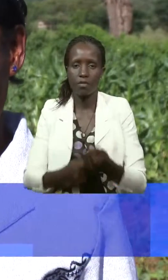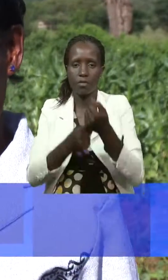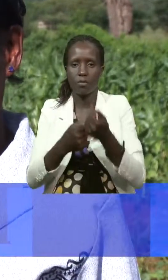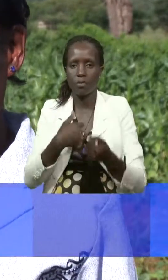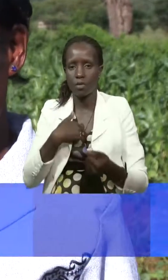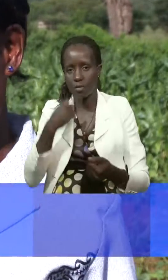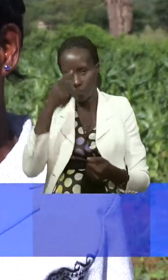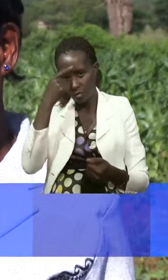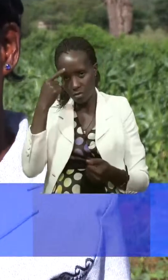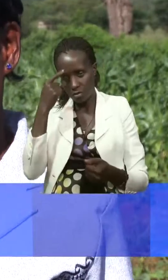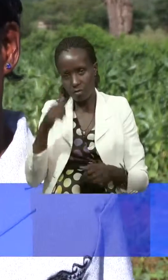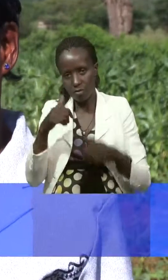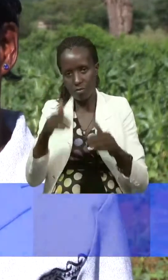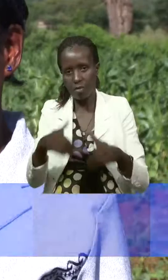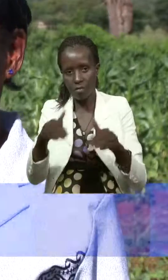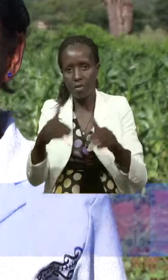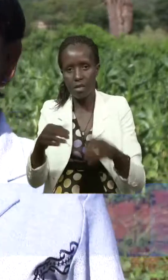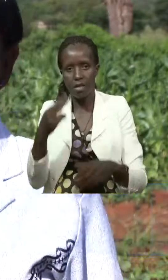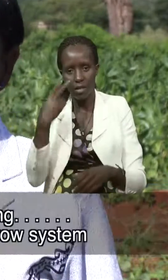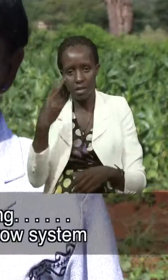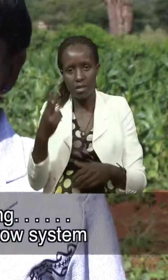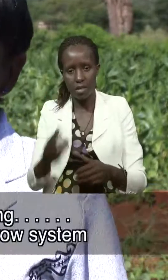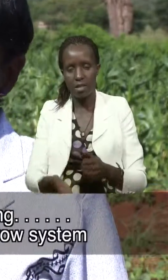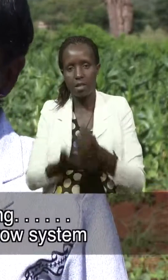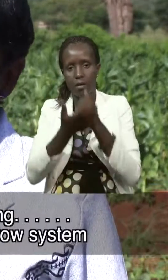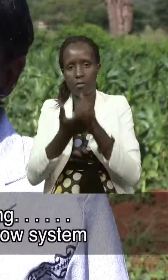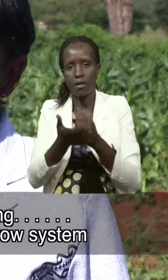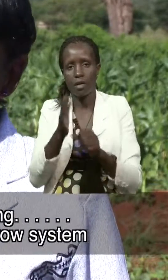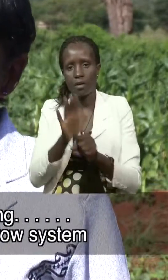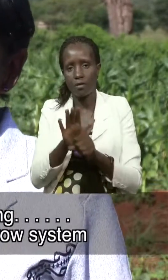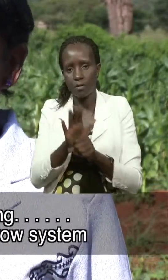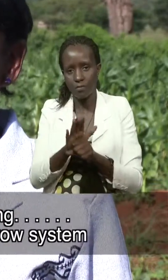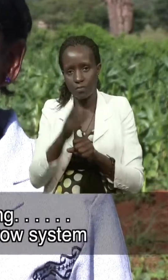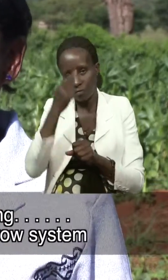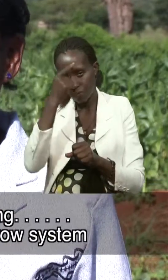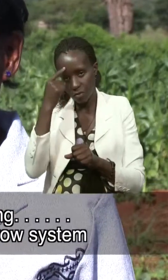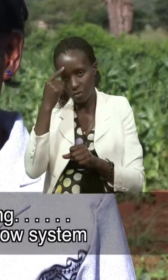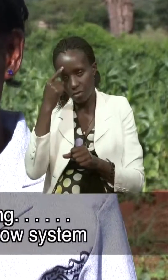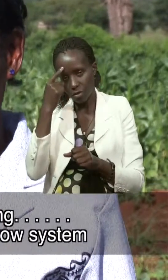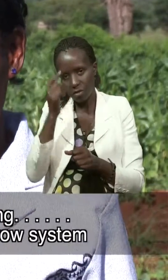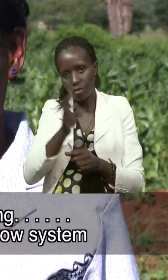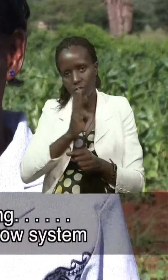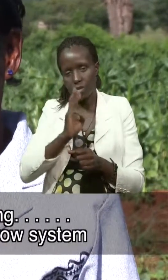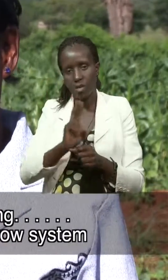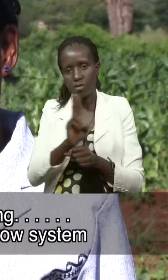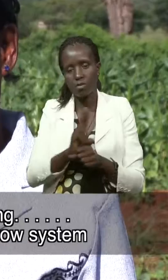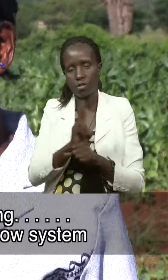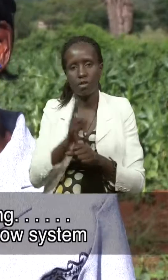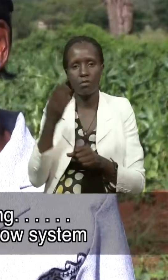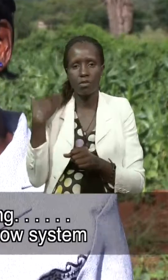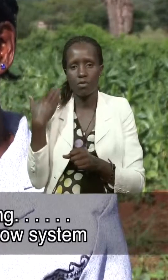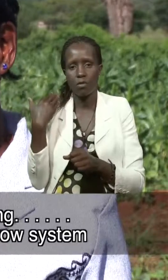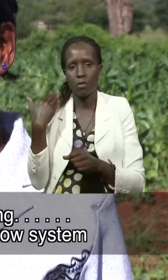inisukume kwa ajili ya ukulima, na ninaona ikinisaidia sana, kwa sababu ile maji nilikuwa nikitumia